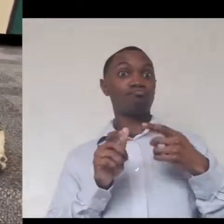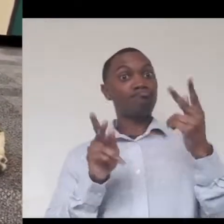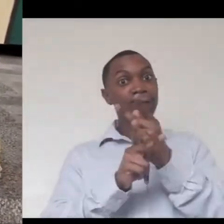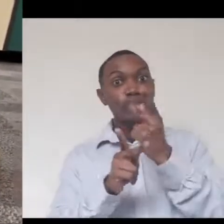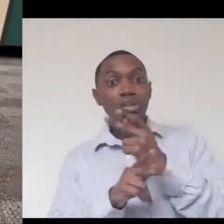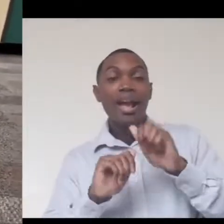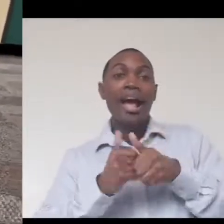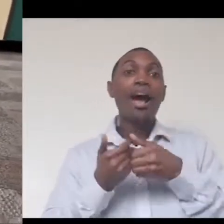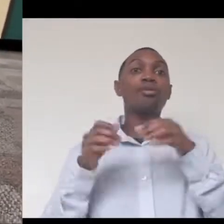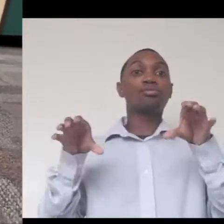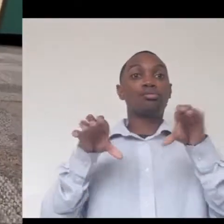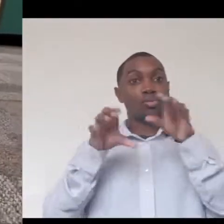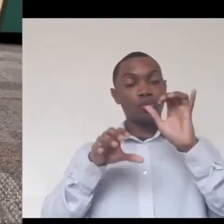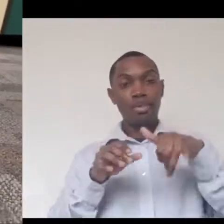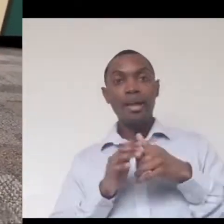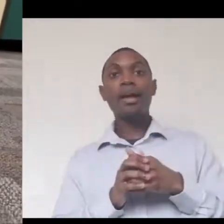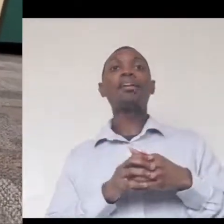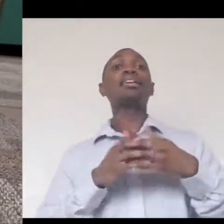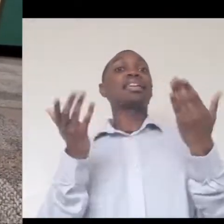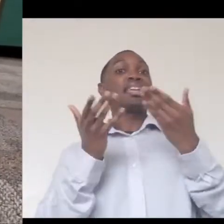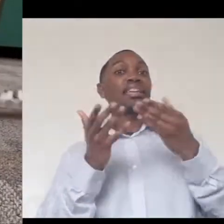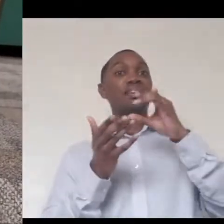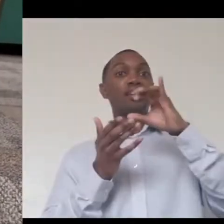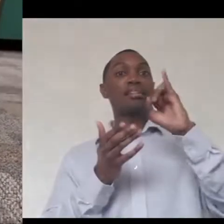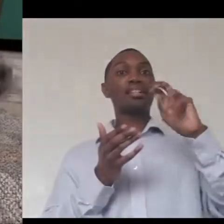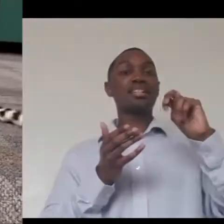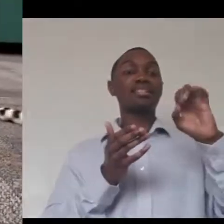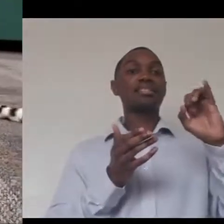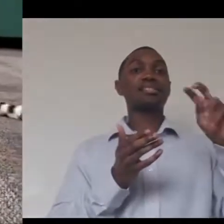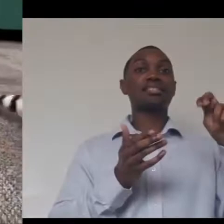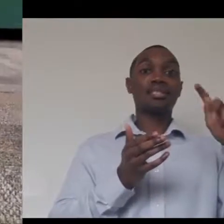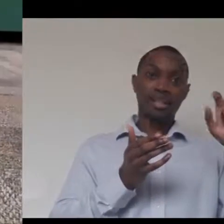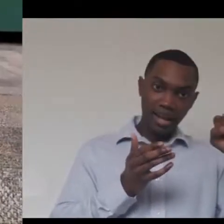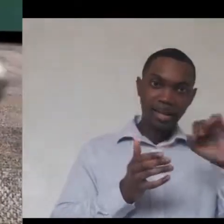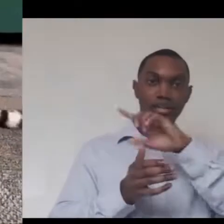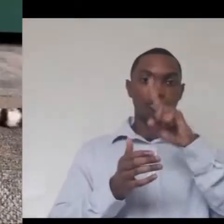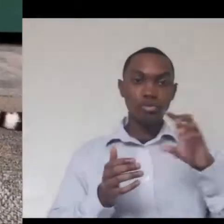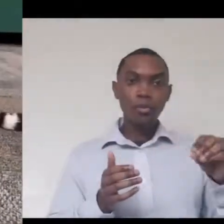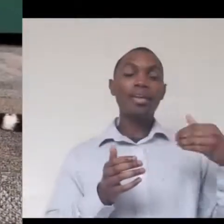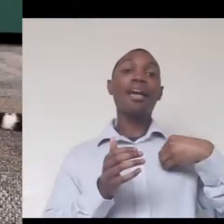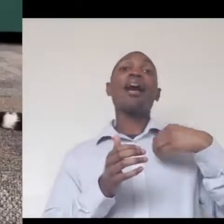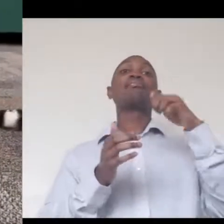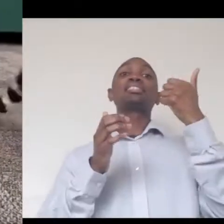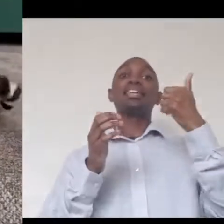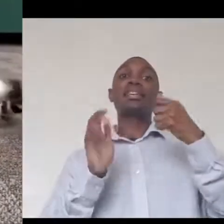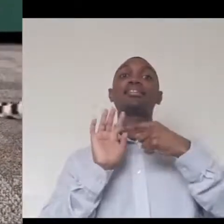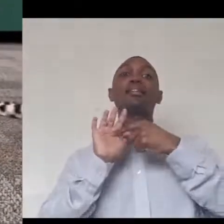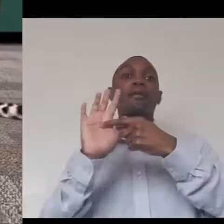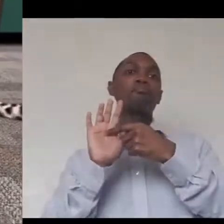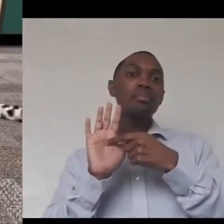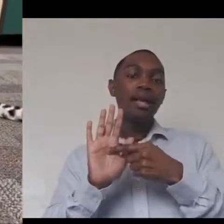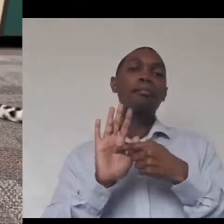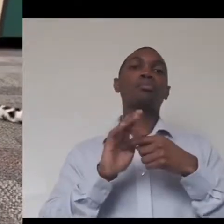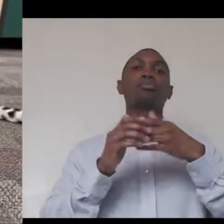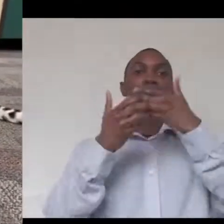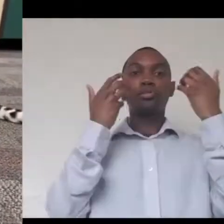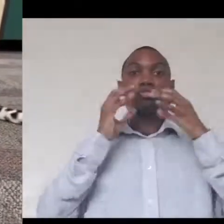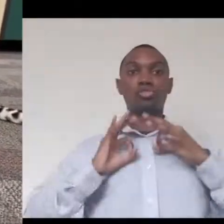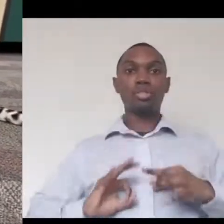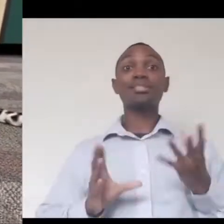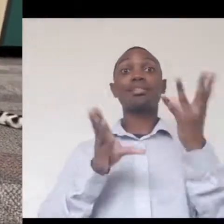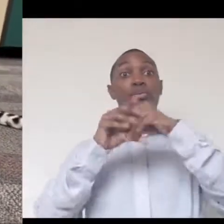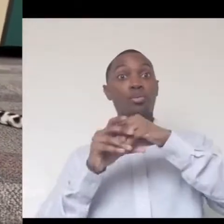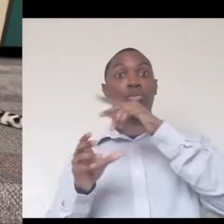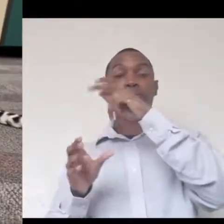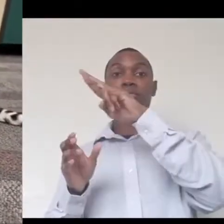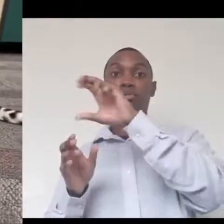really cool here at Cincinnati. We have 10 ambassador cheetahs, including Kris here today, that are part of that program. So come check us out if